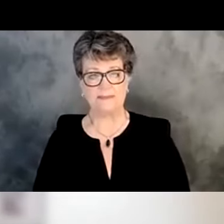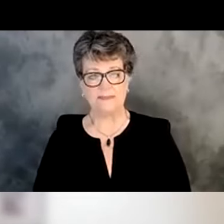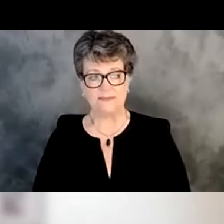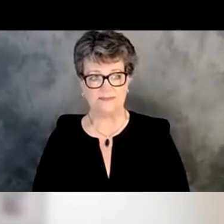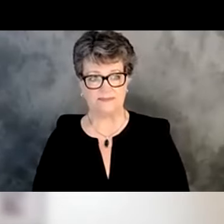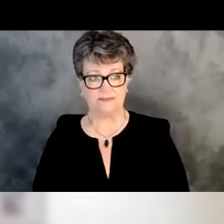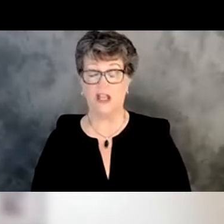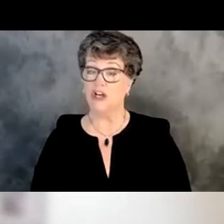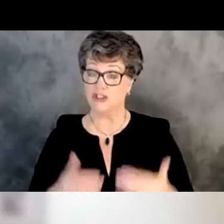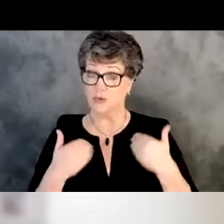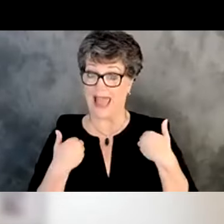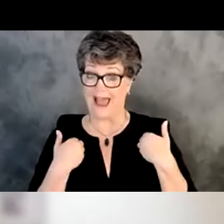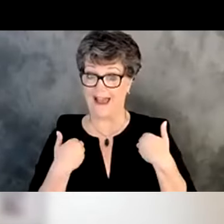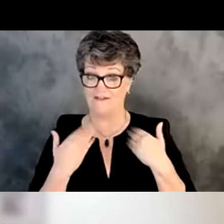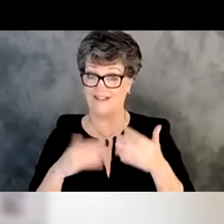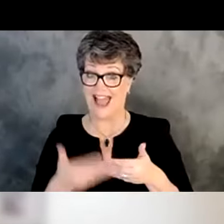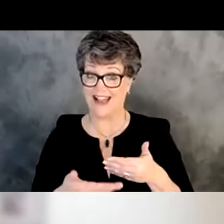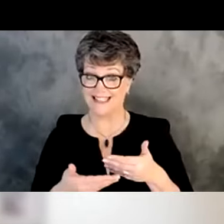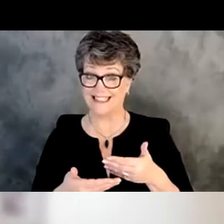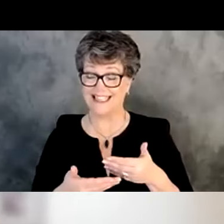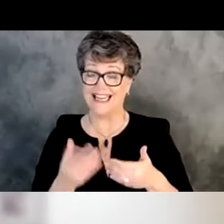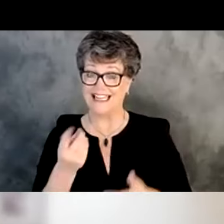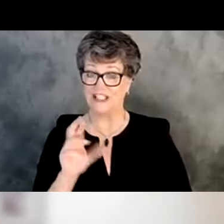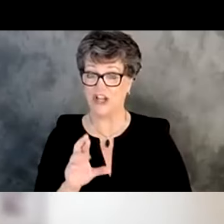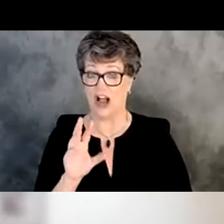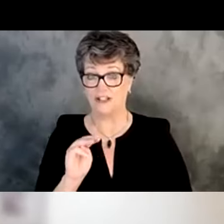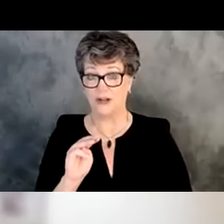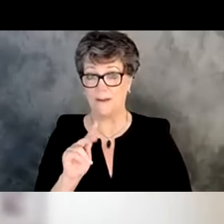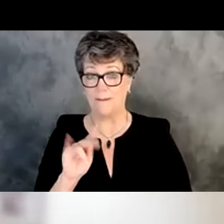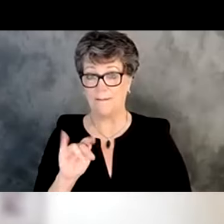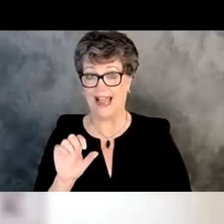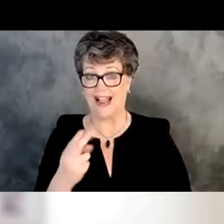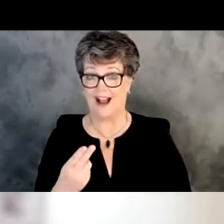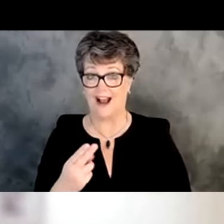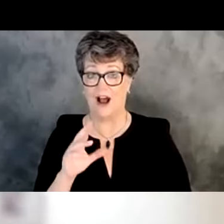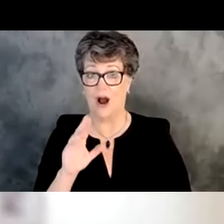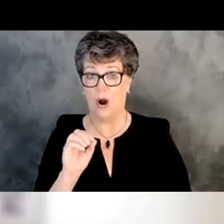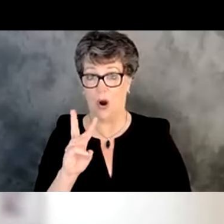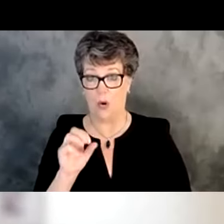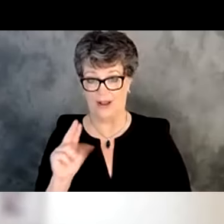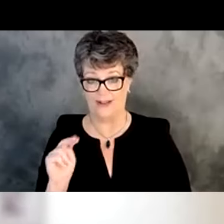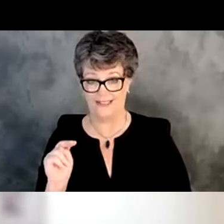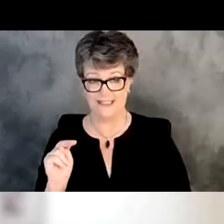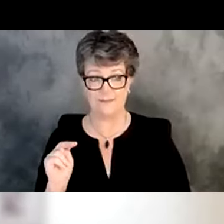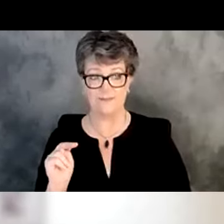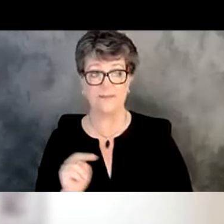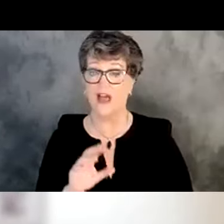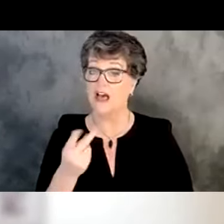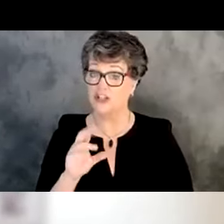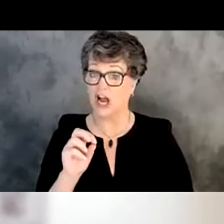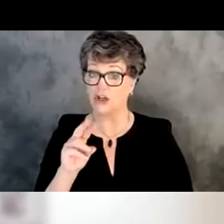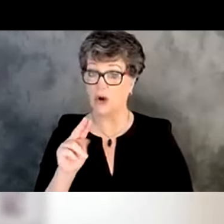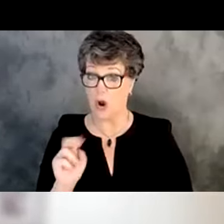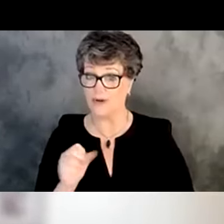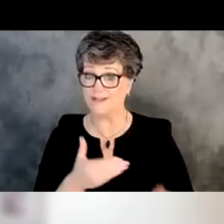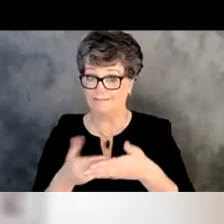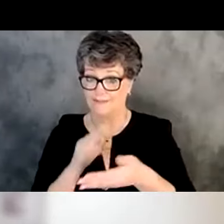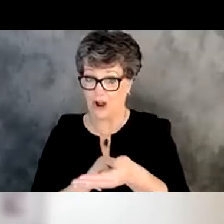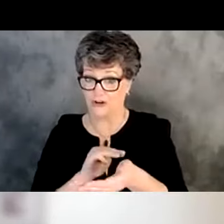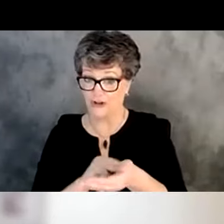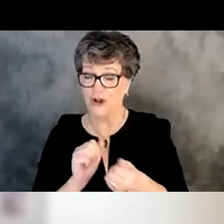So we have coming up is Dr. Micah Owens. Dr. Owens is a pediatrician